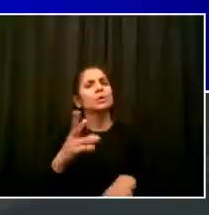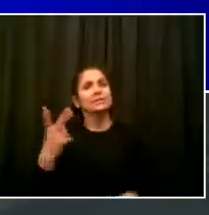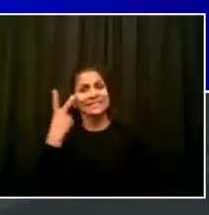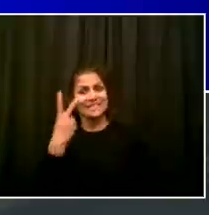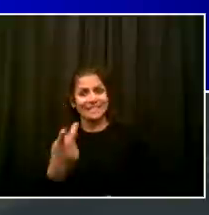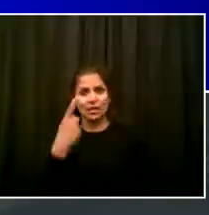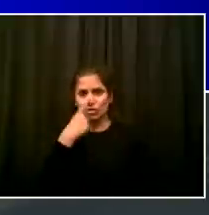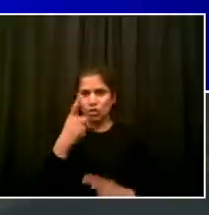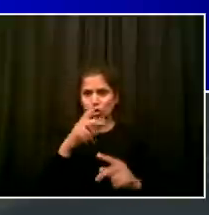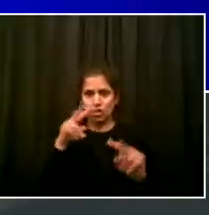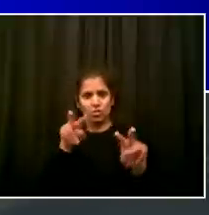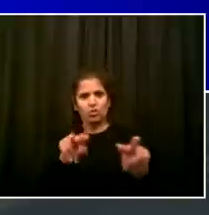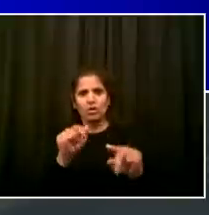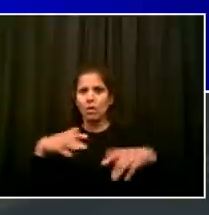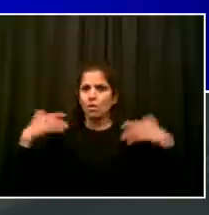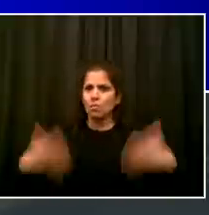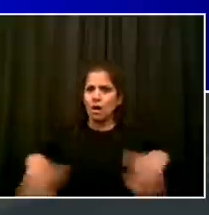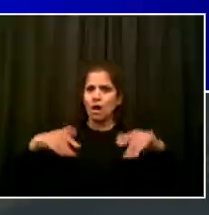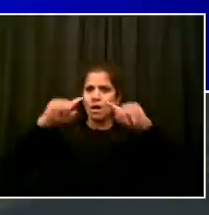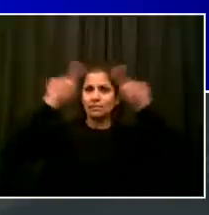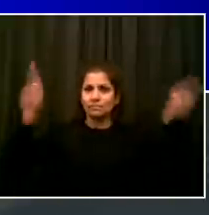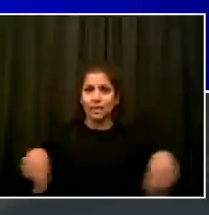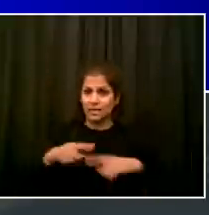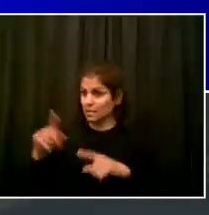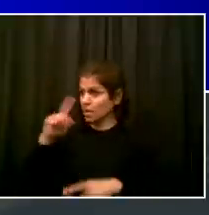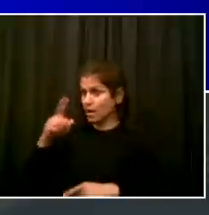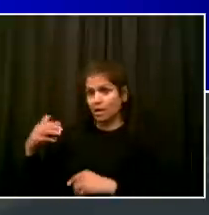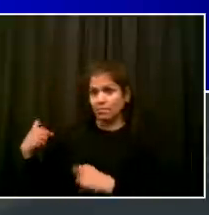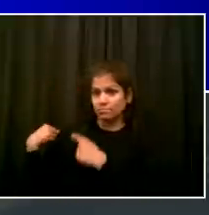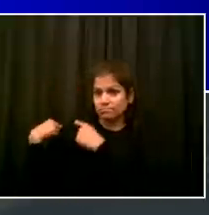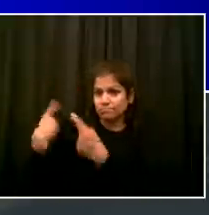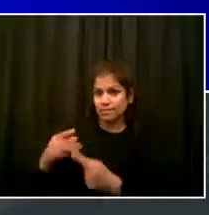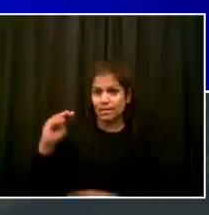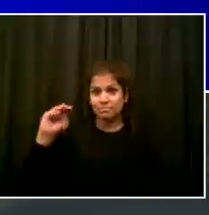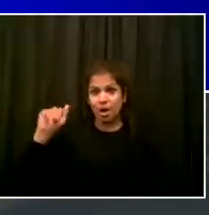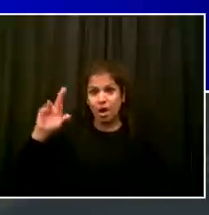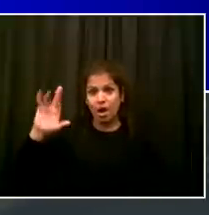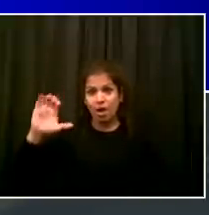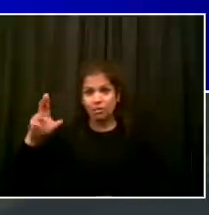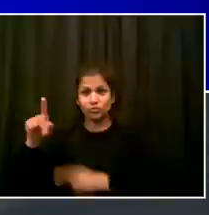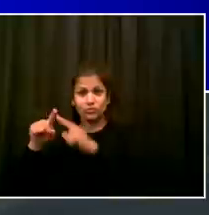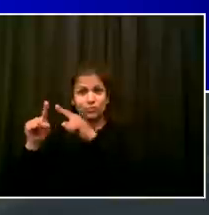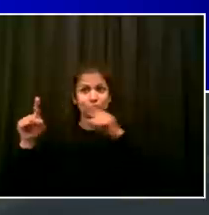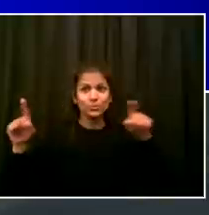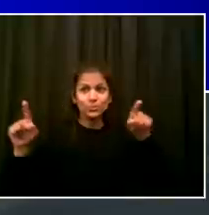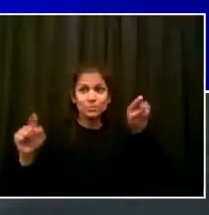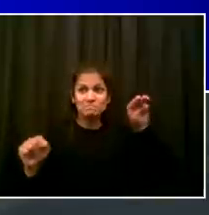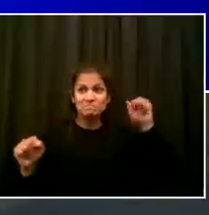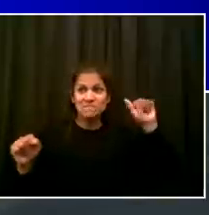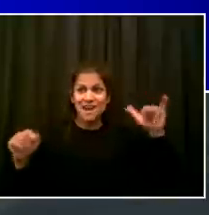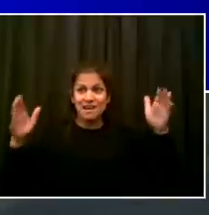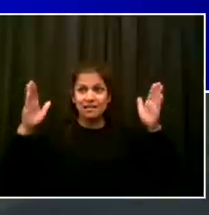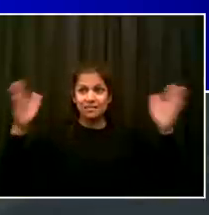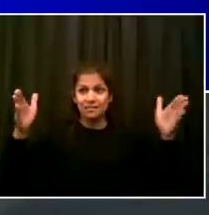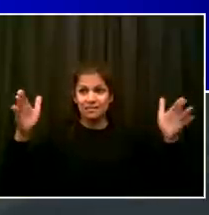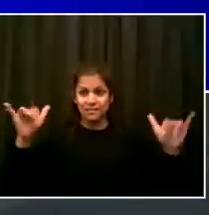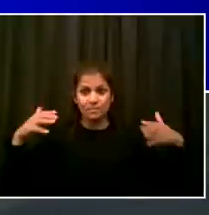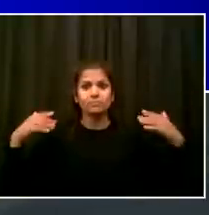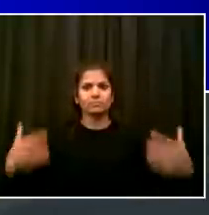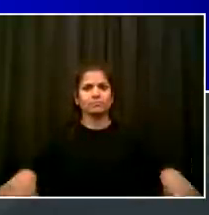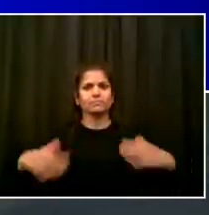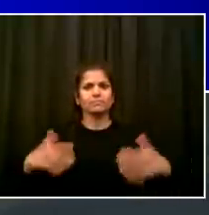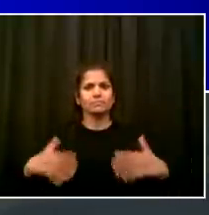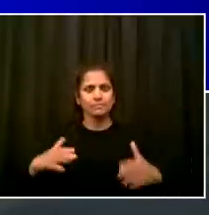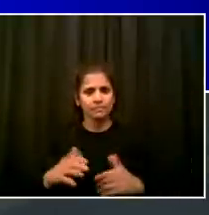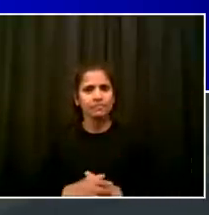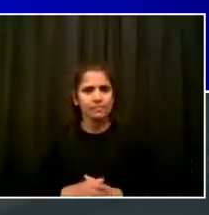indicators differently as we prepare for phase one. The day-to-day changes, the small up and downs, matter less.